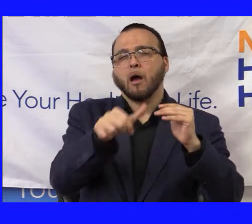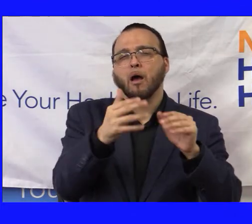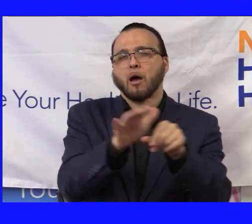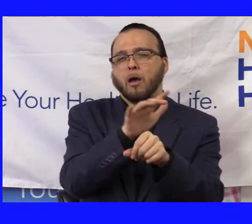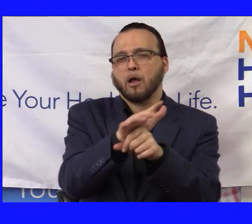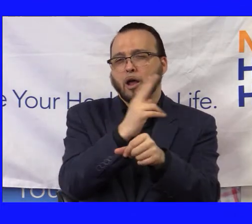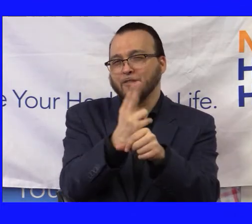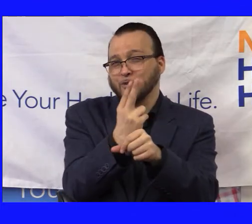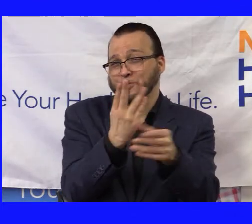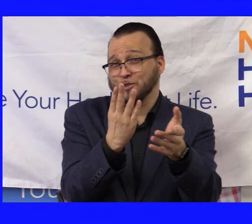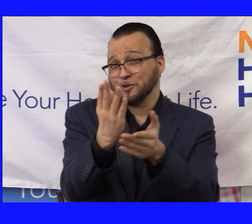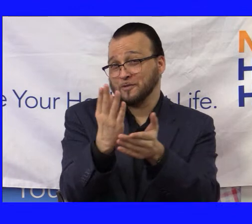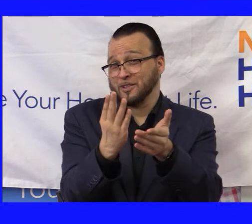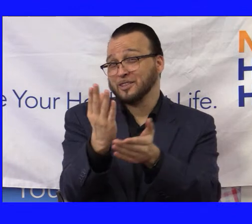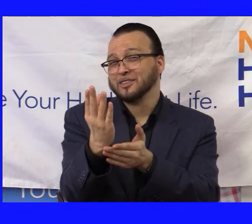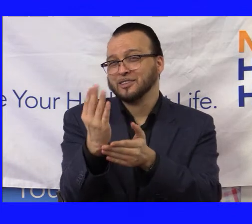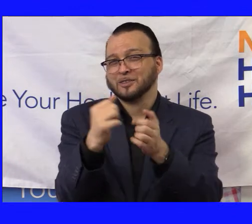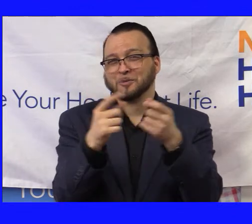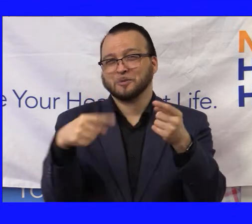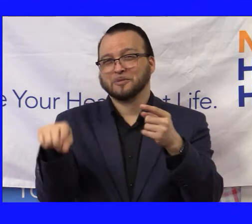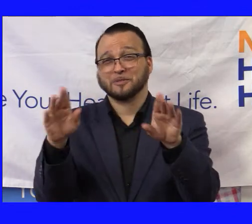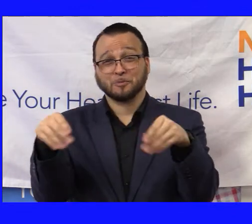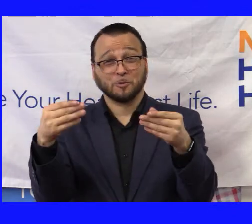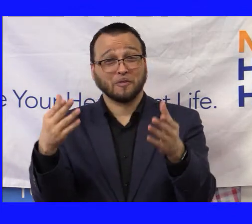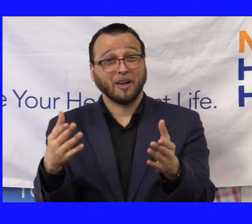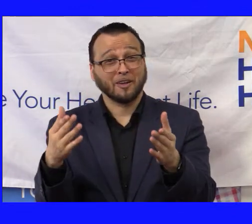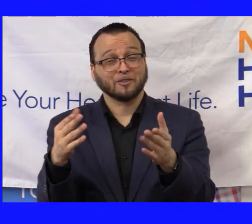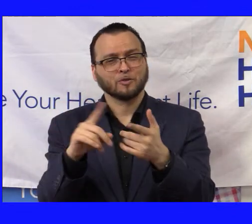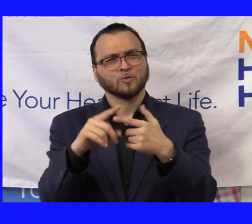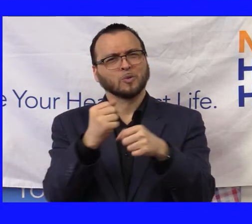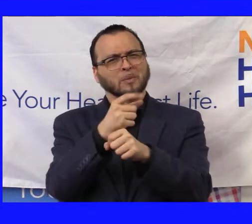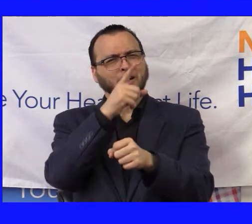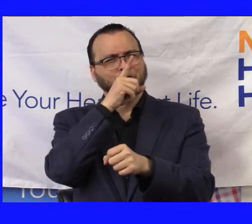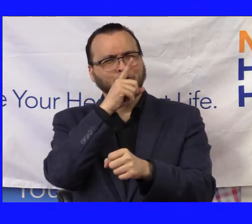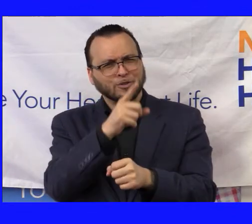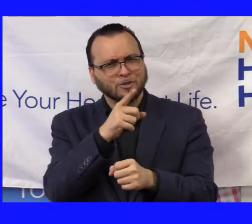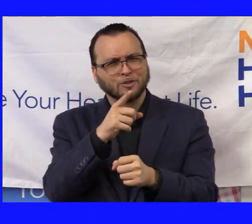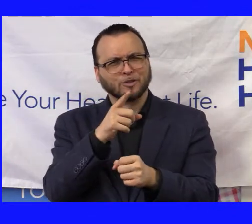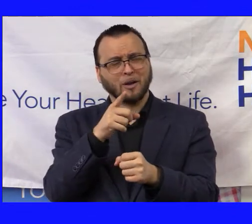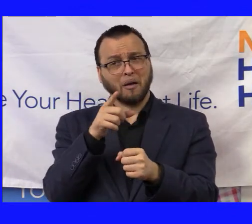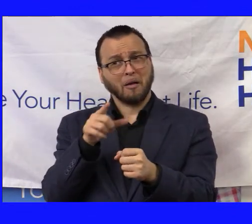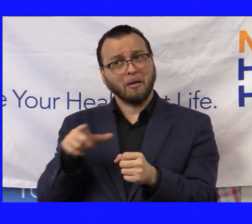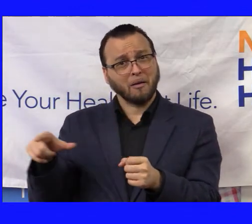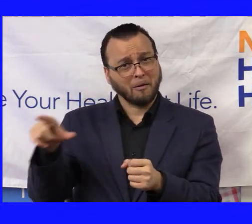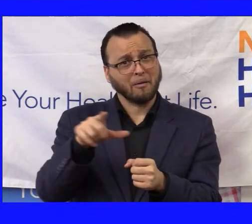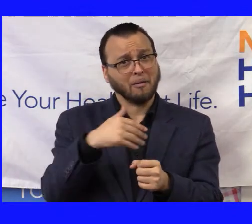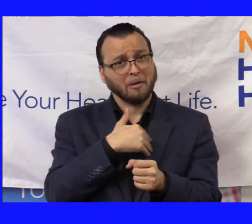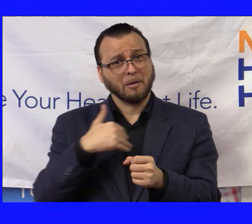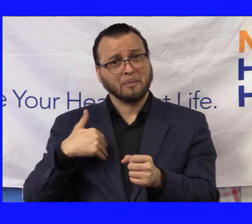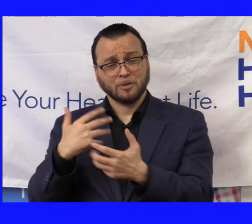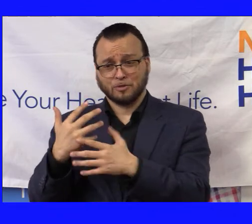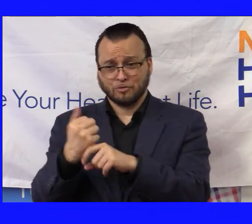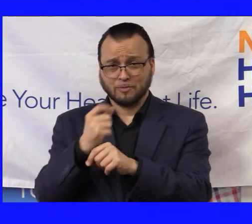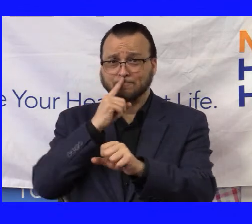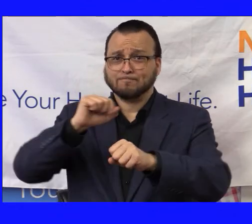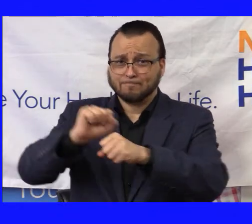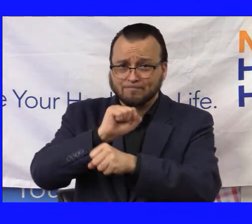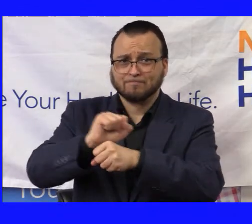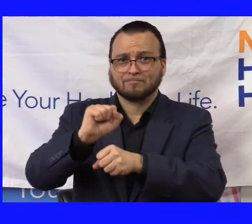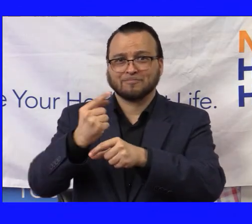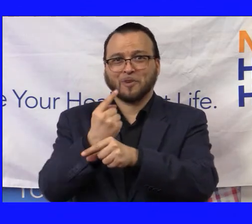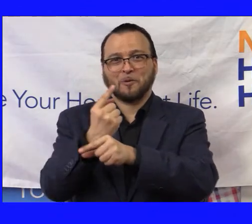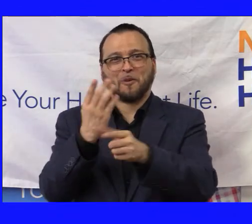particular with capitated providers, to ensure that their attributed members are in receipt of appropriate services